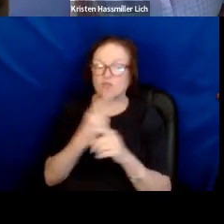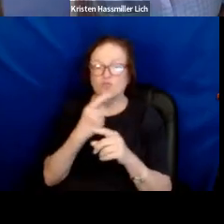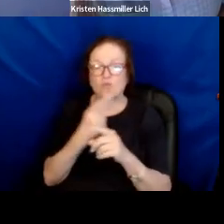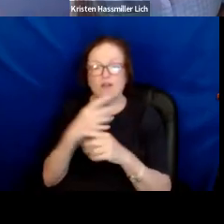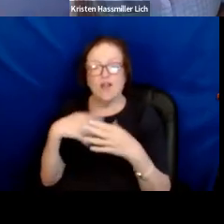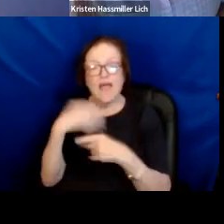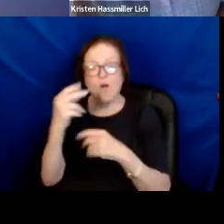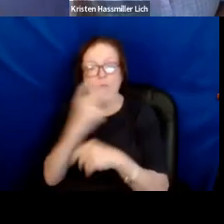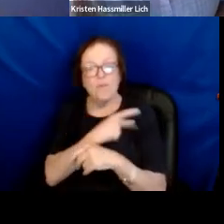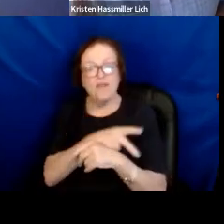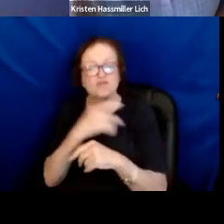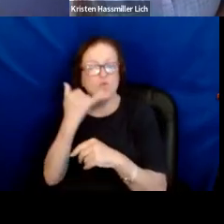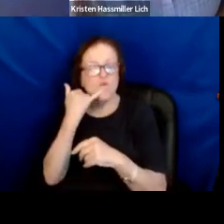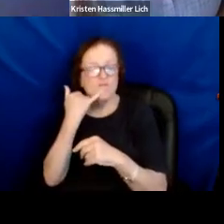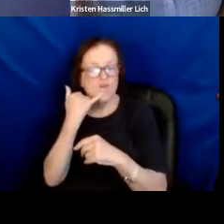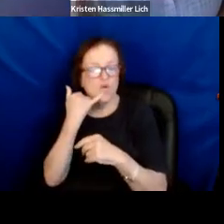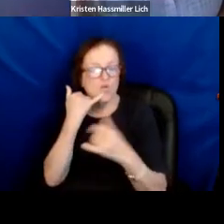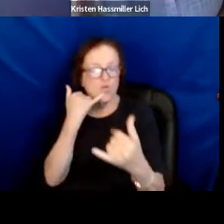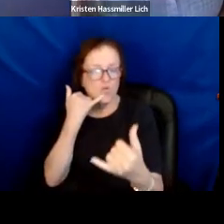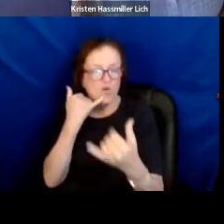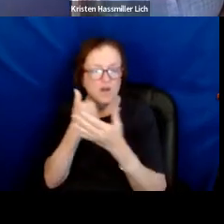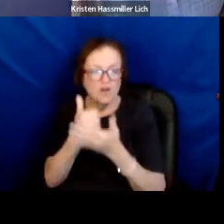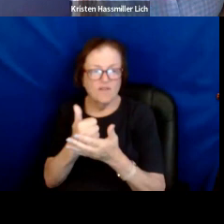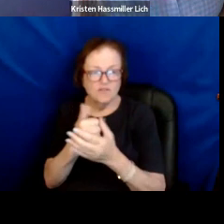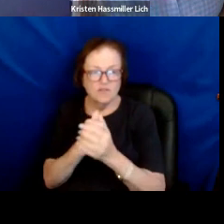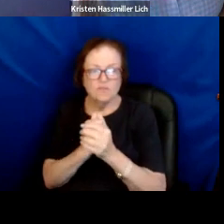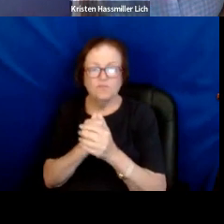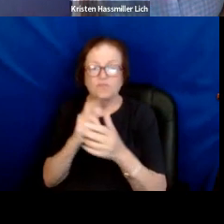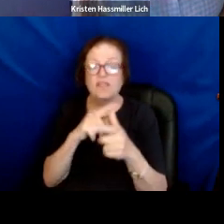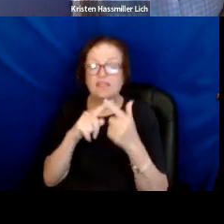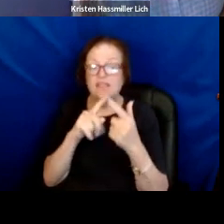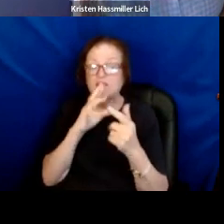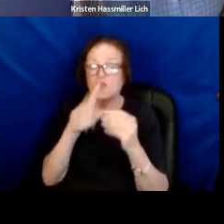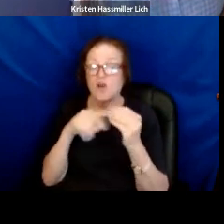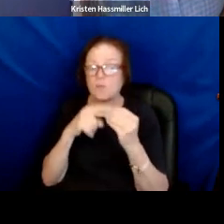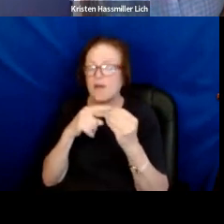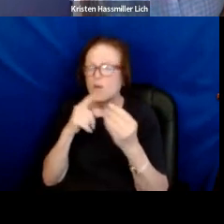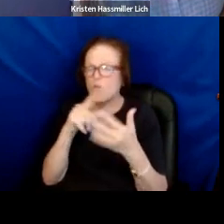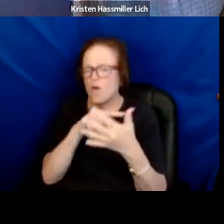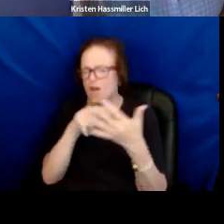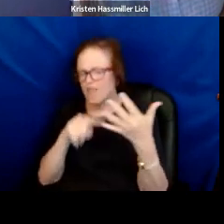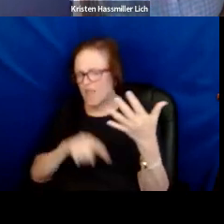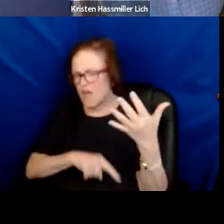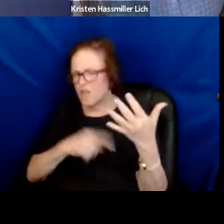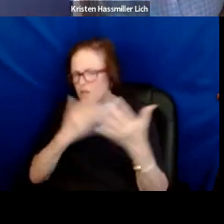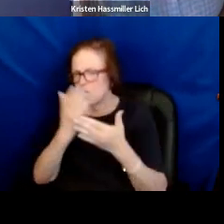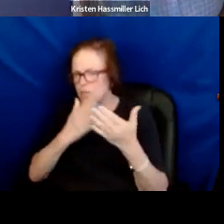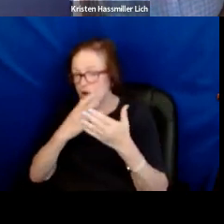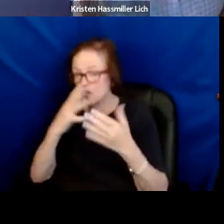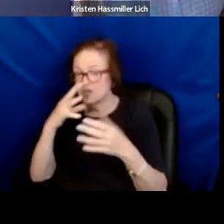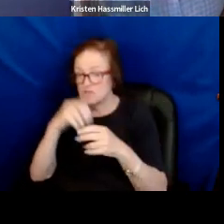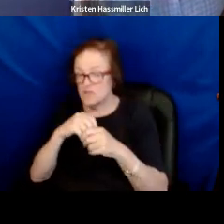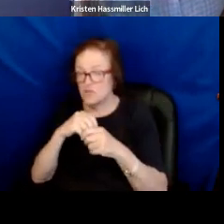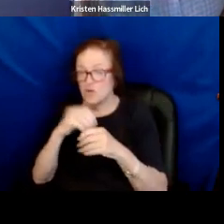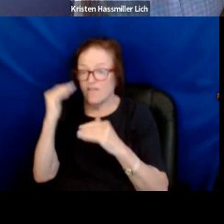phone intervention. Okay. And then we went on to talk about, well, what are the other components of an